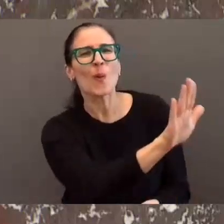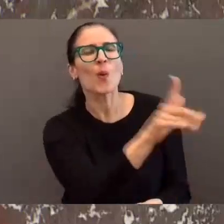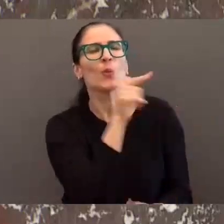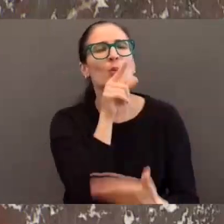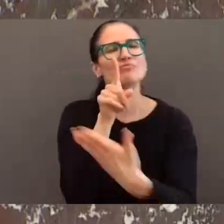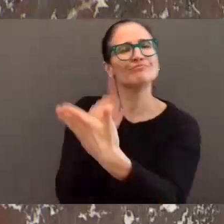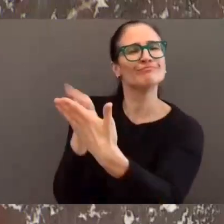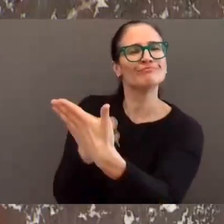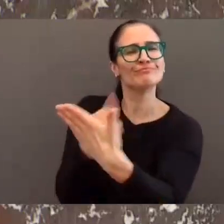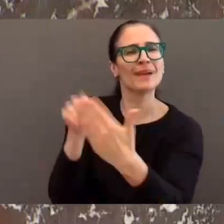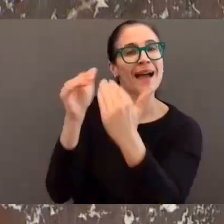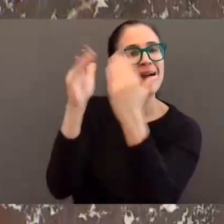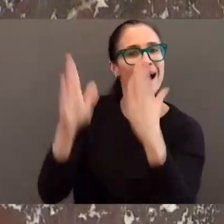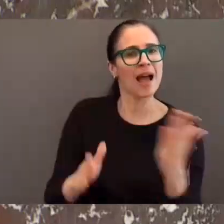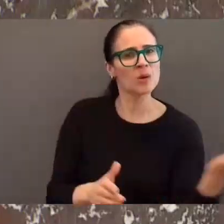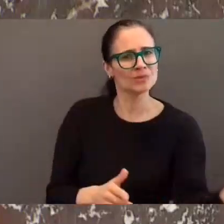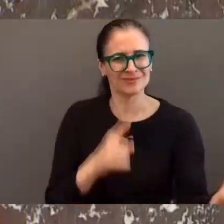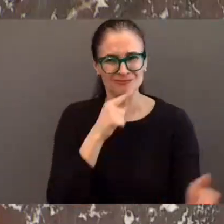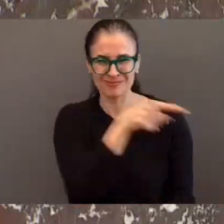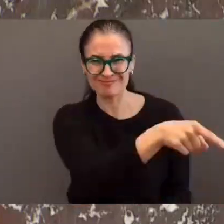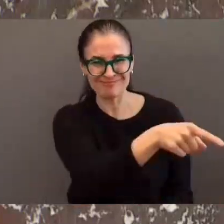fact, told other mayors